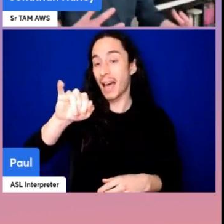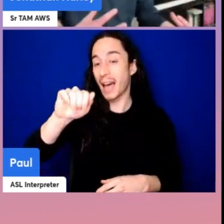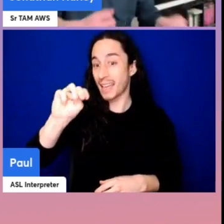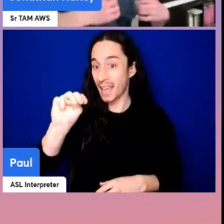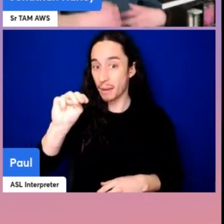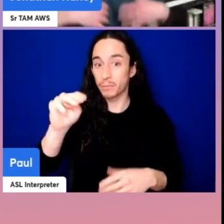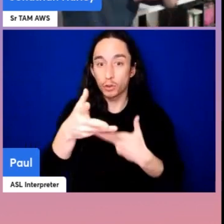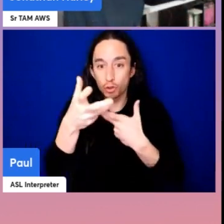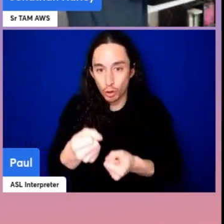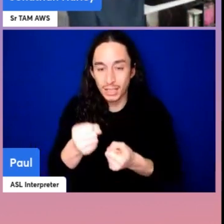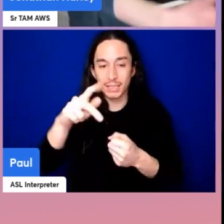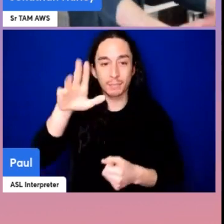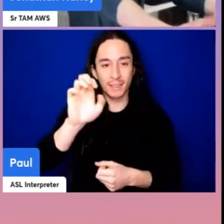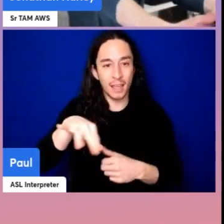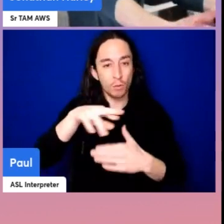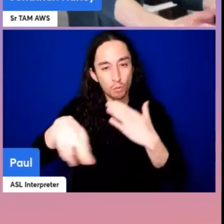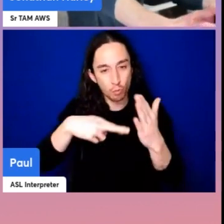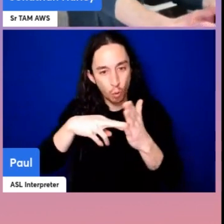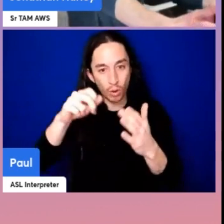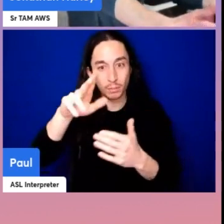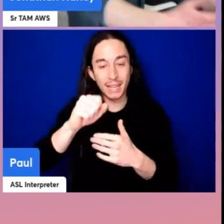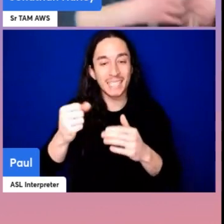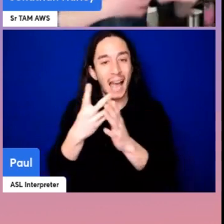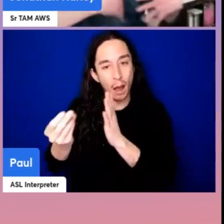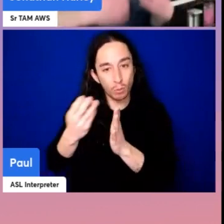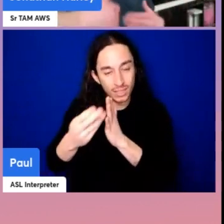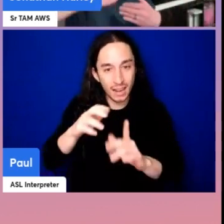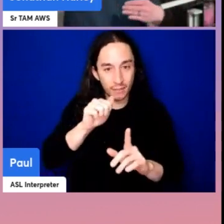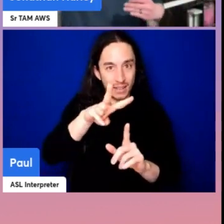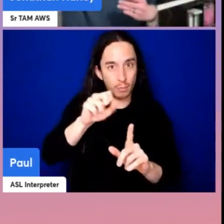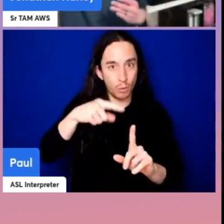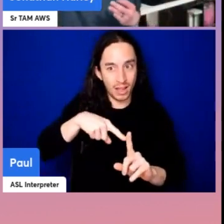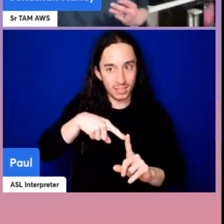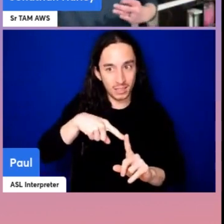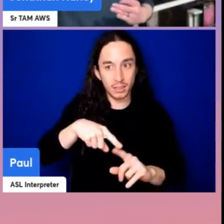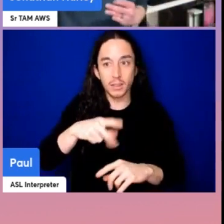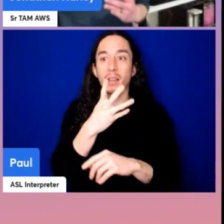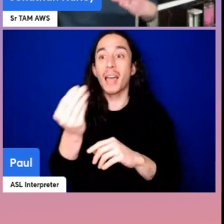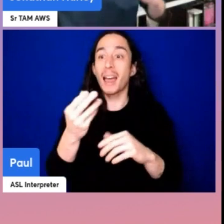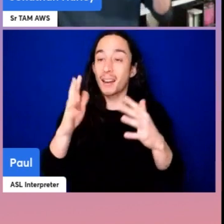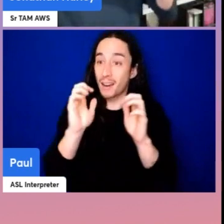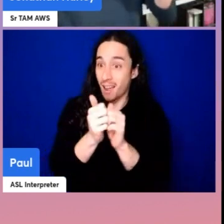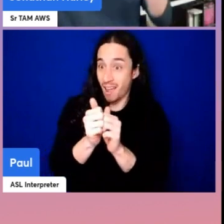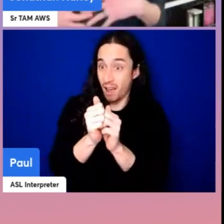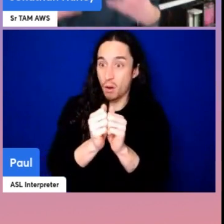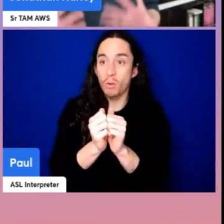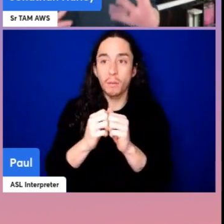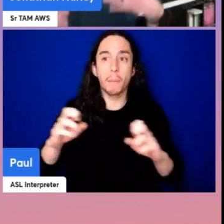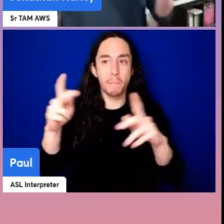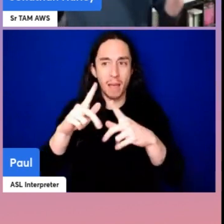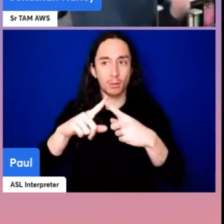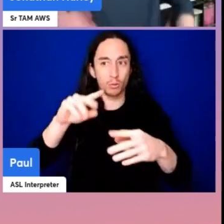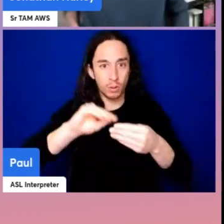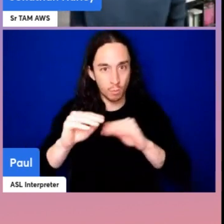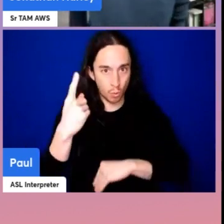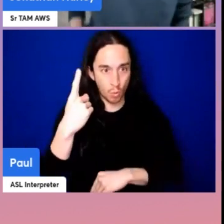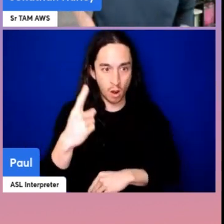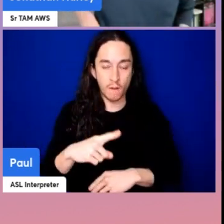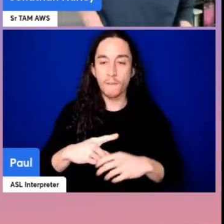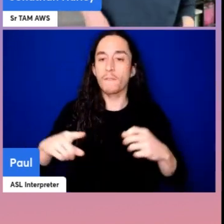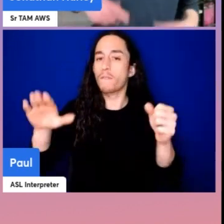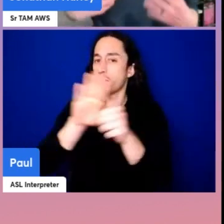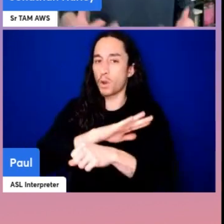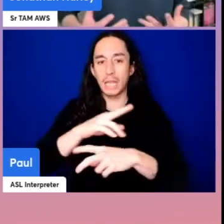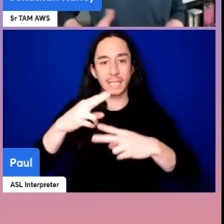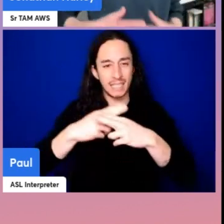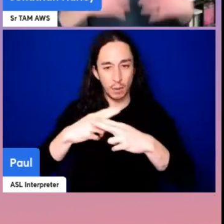that role space, outside of AWS. And we're doing that, going back to number one, in a fully temporary manner,